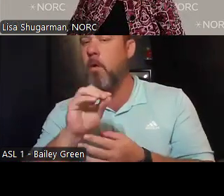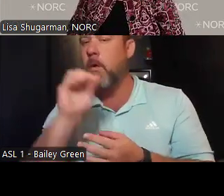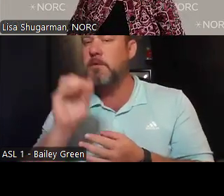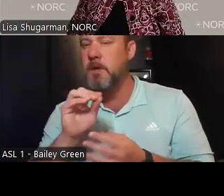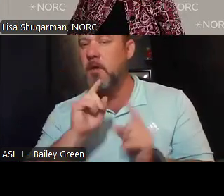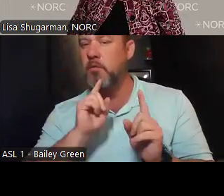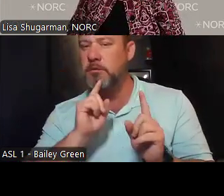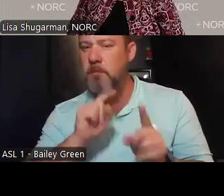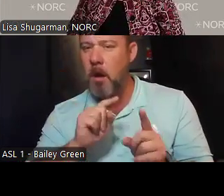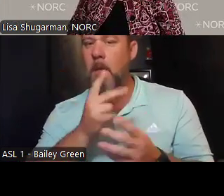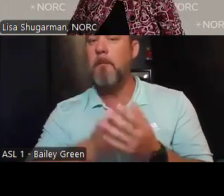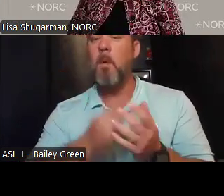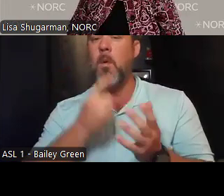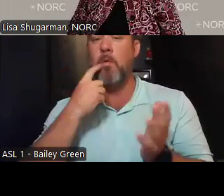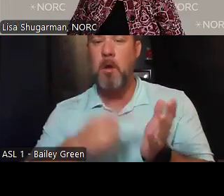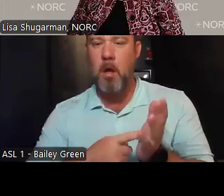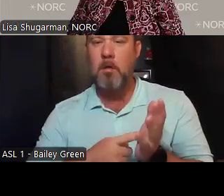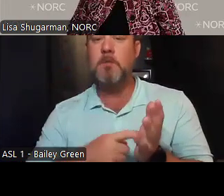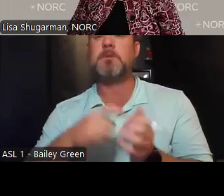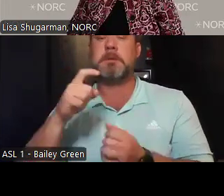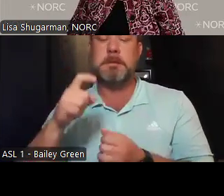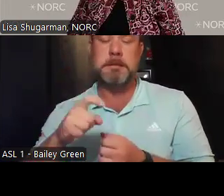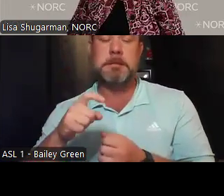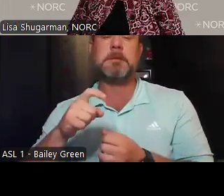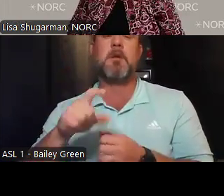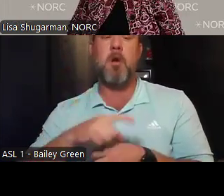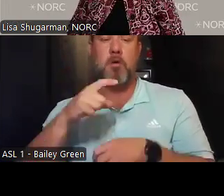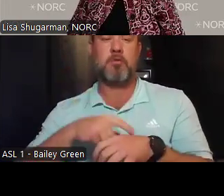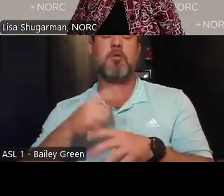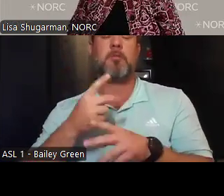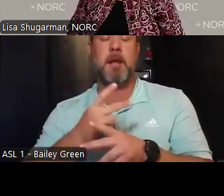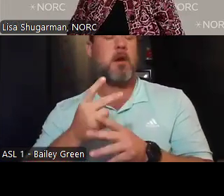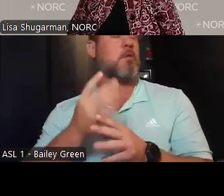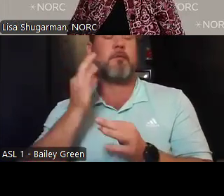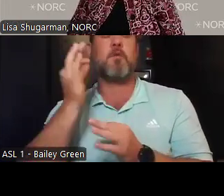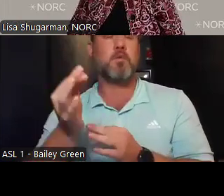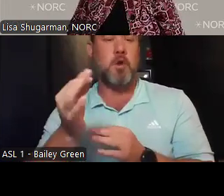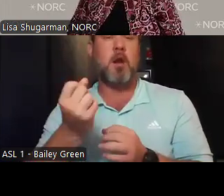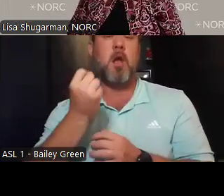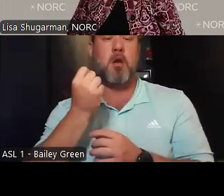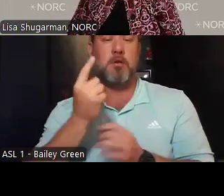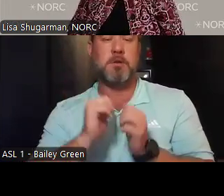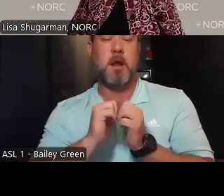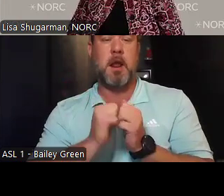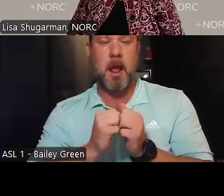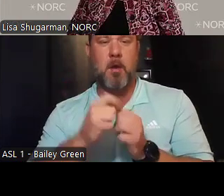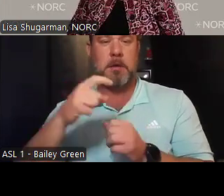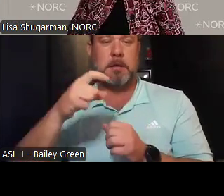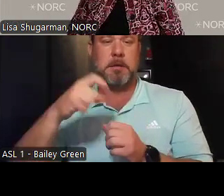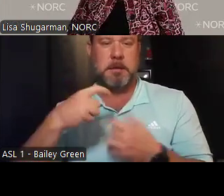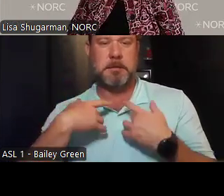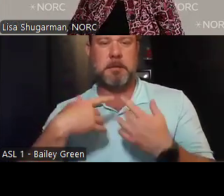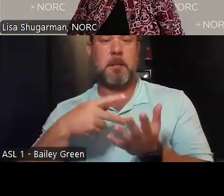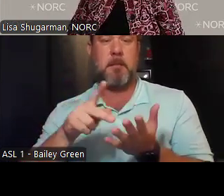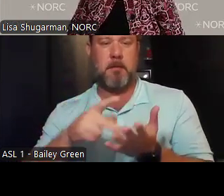of respondents both acknowledge that they may need long-term care at some point in their life and understand how those care needs are typically